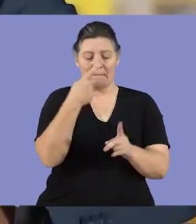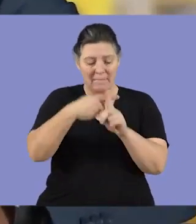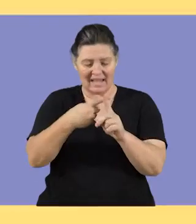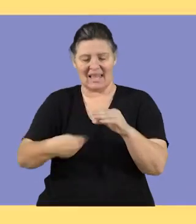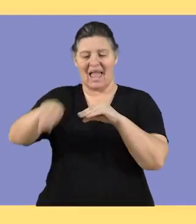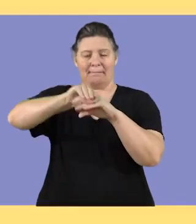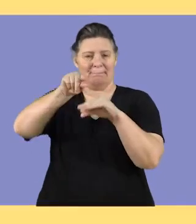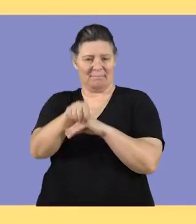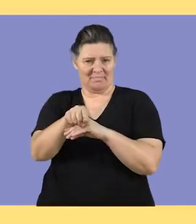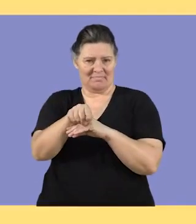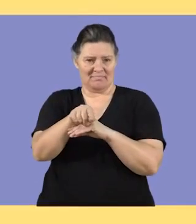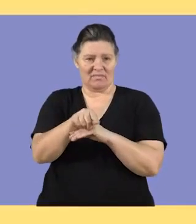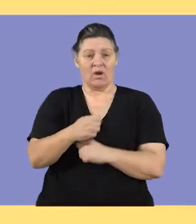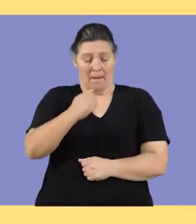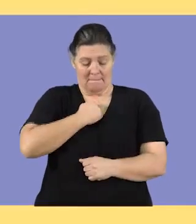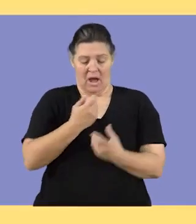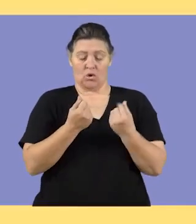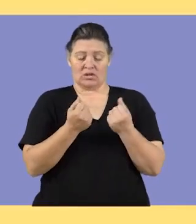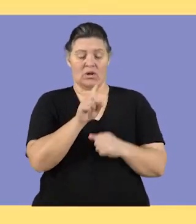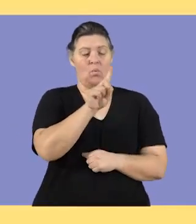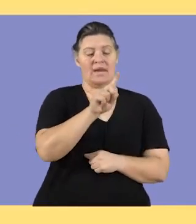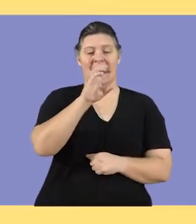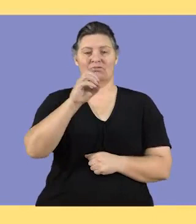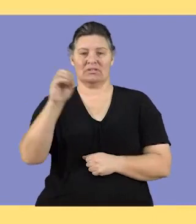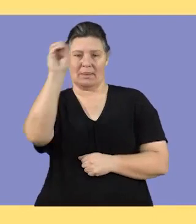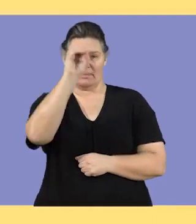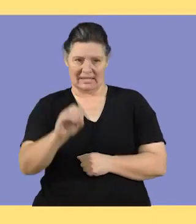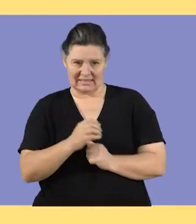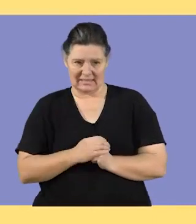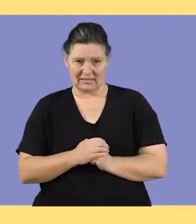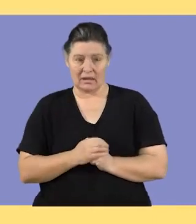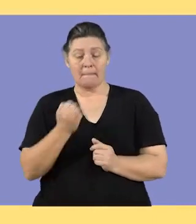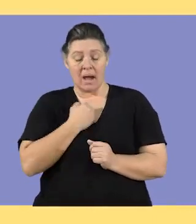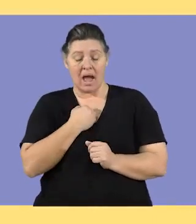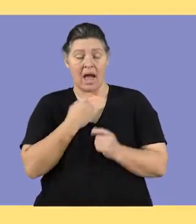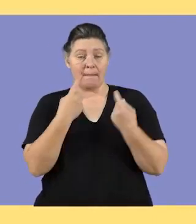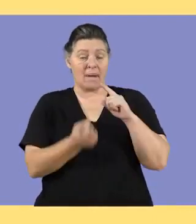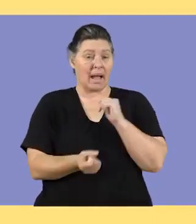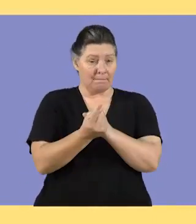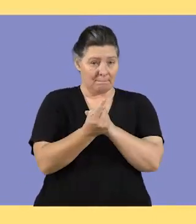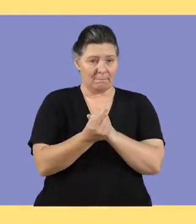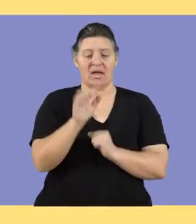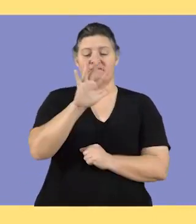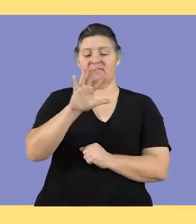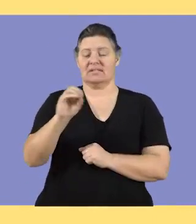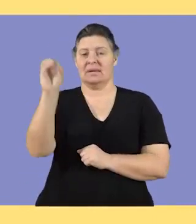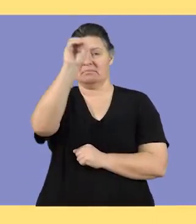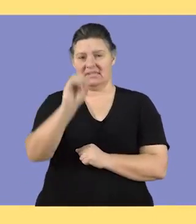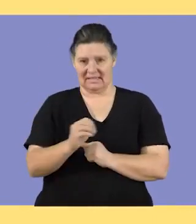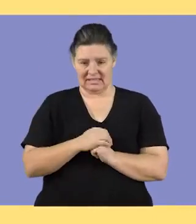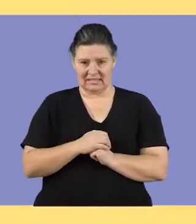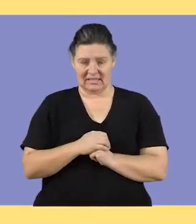price. In this particular case, you can see that my cost is 100%, and then my markup